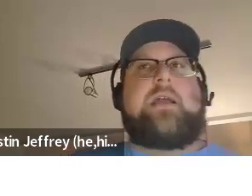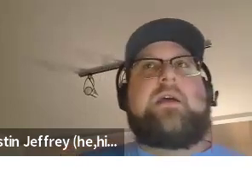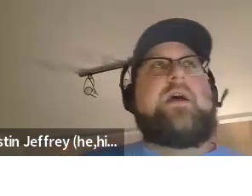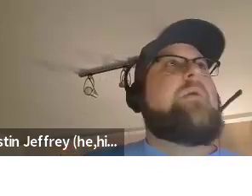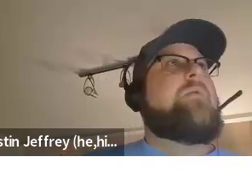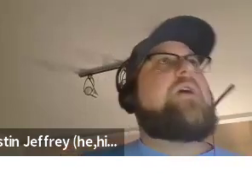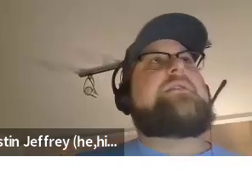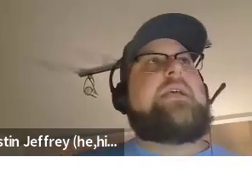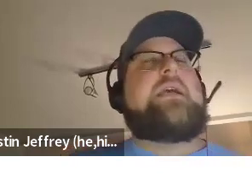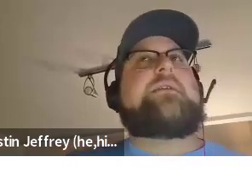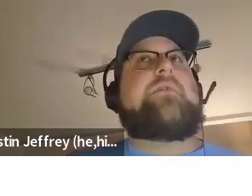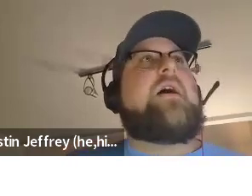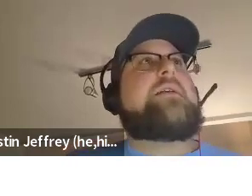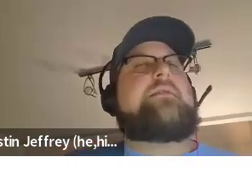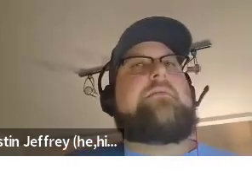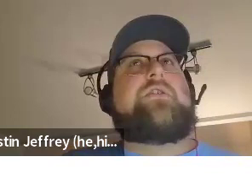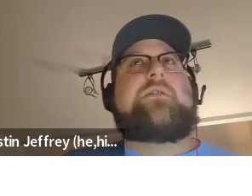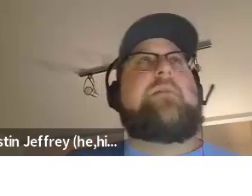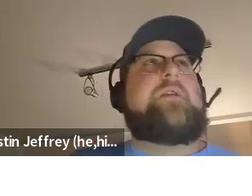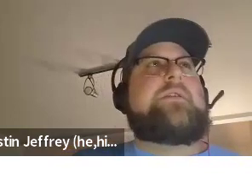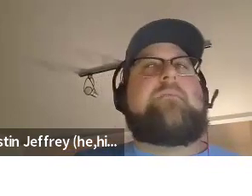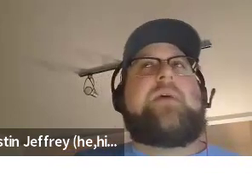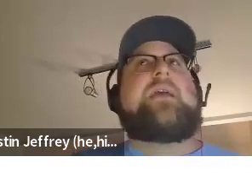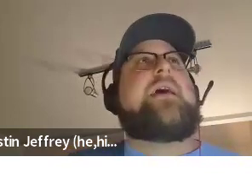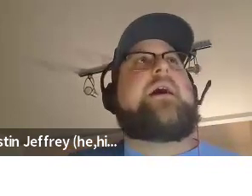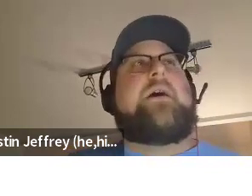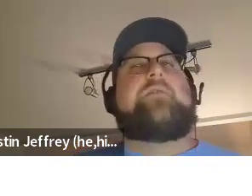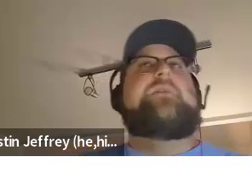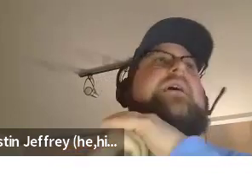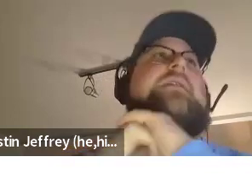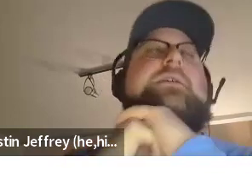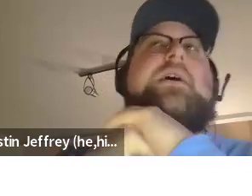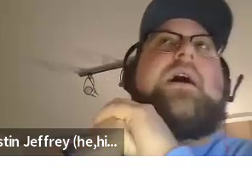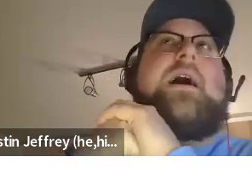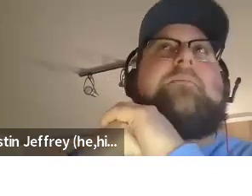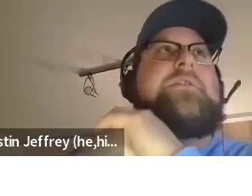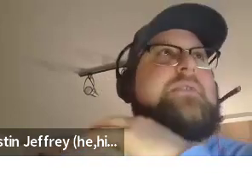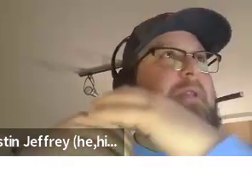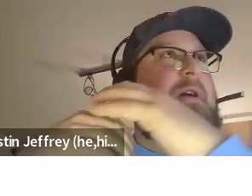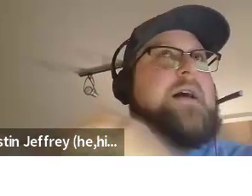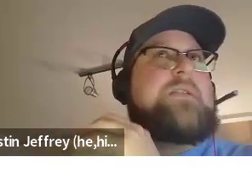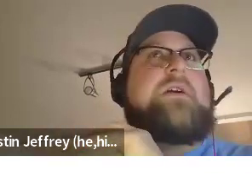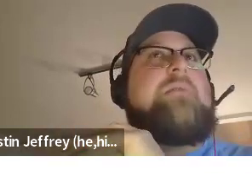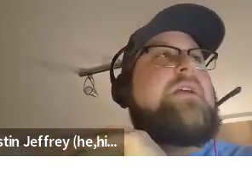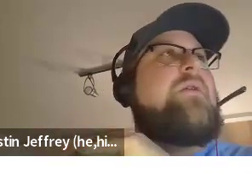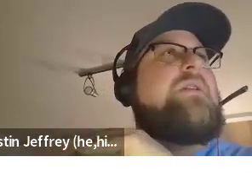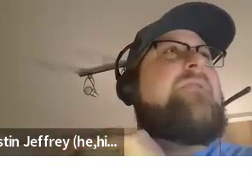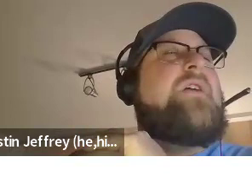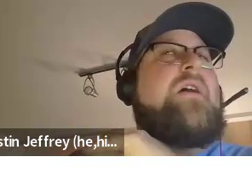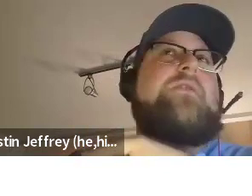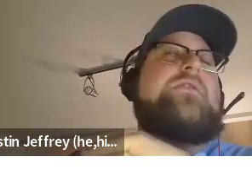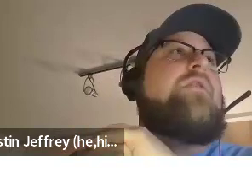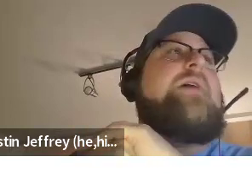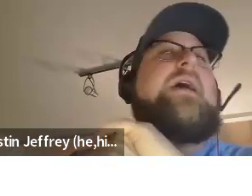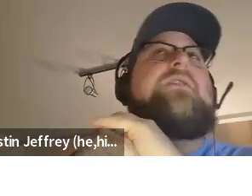Kaiser and get it. But we are seeing some costs, some insurance companies not paying that 100%. So some of the costs are going to be,